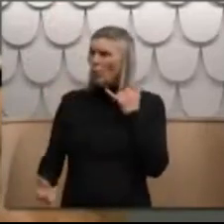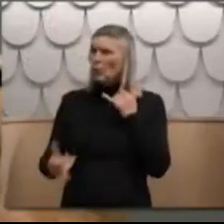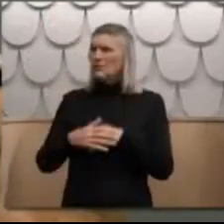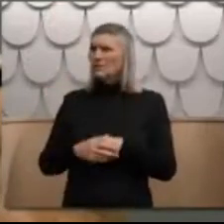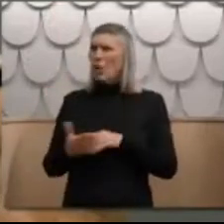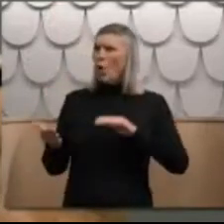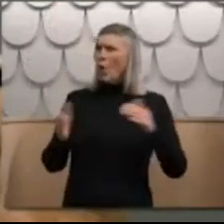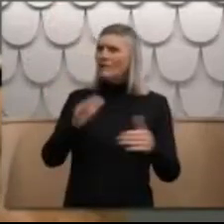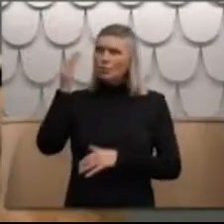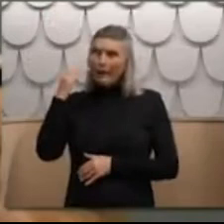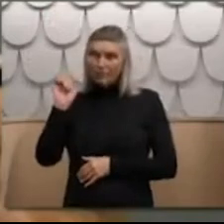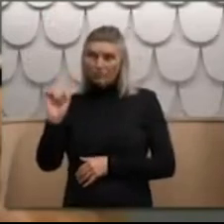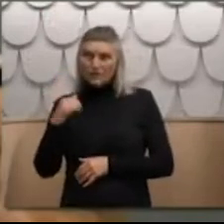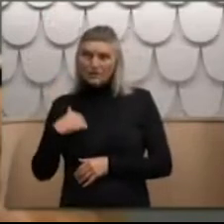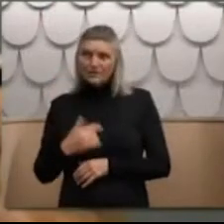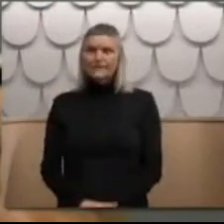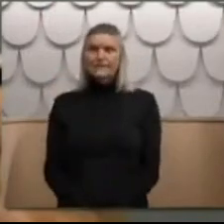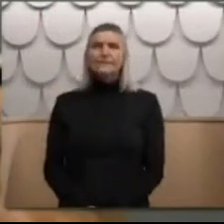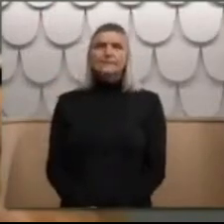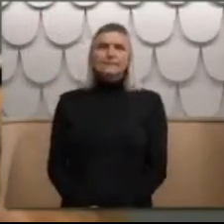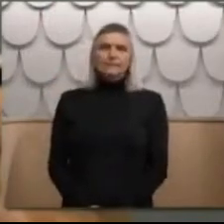than Pākehā. It was.